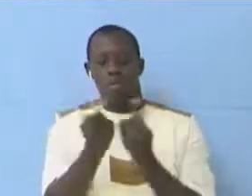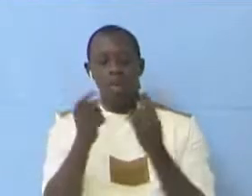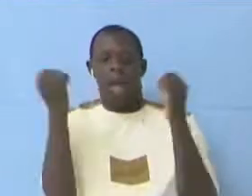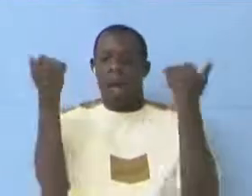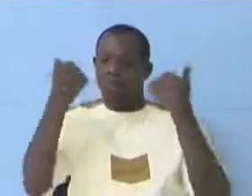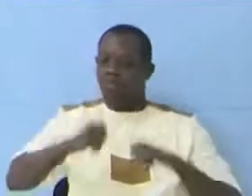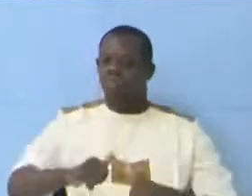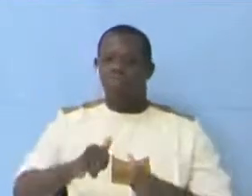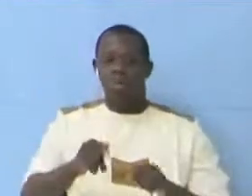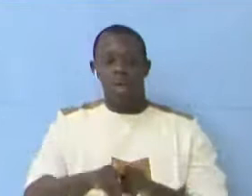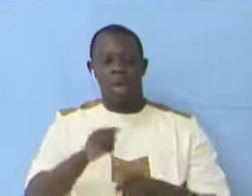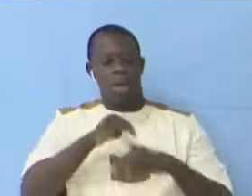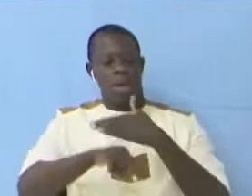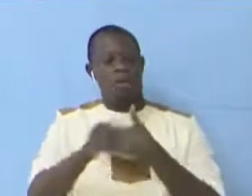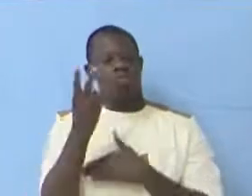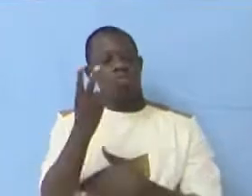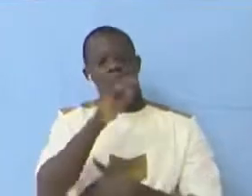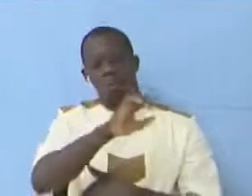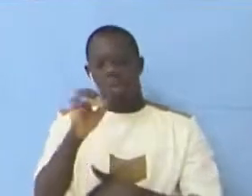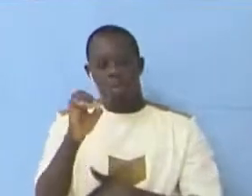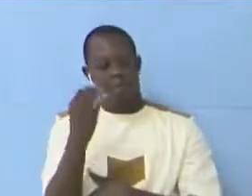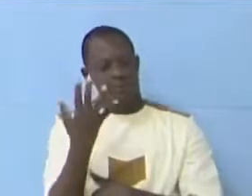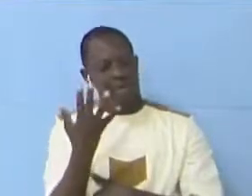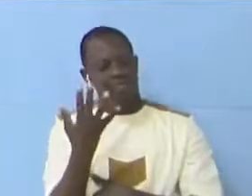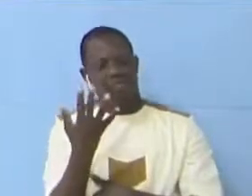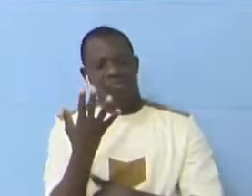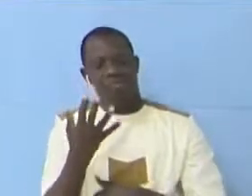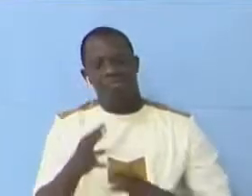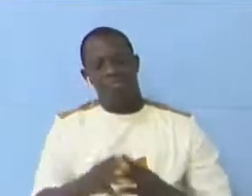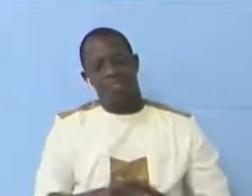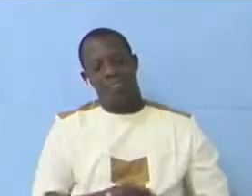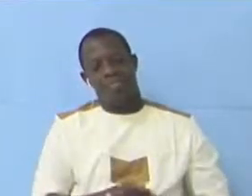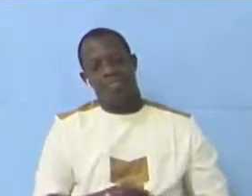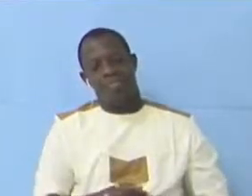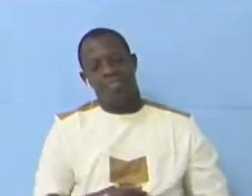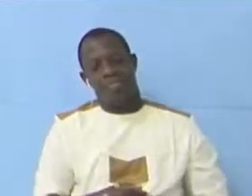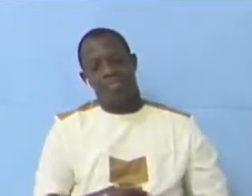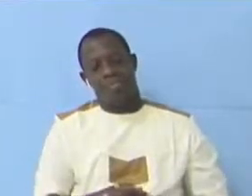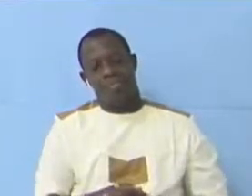happened in 2005.